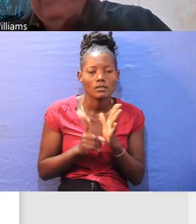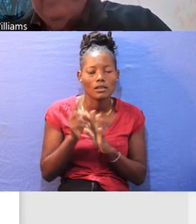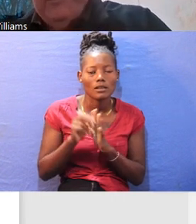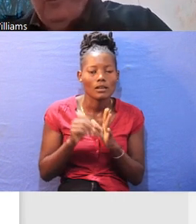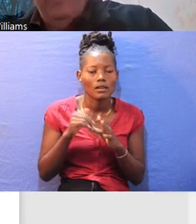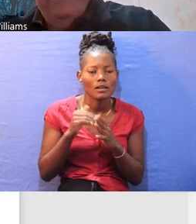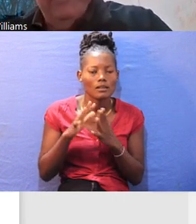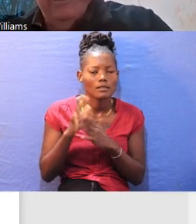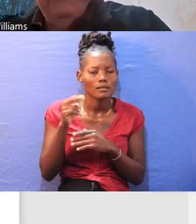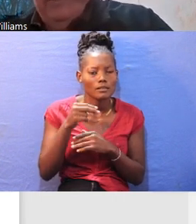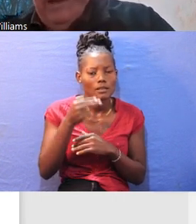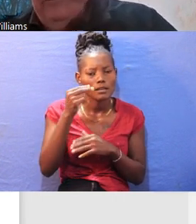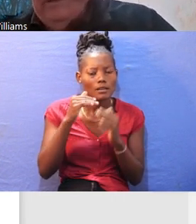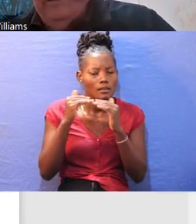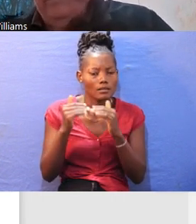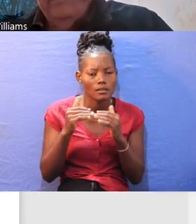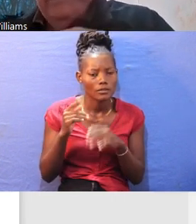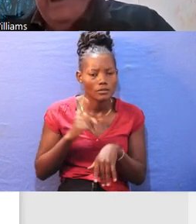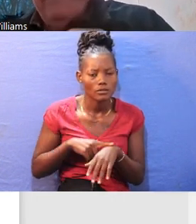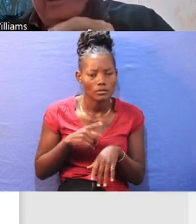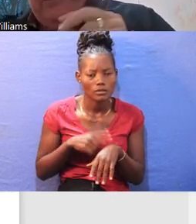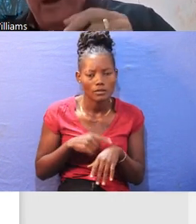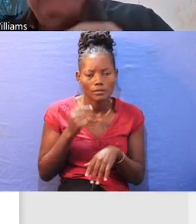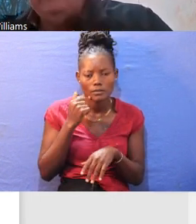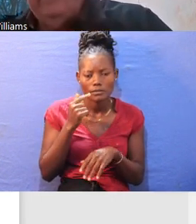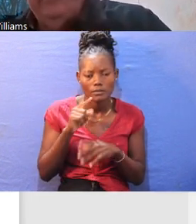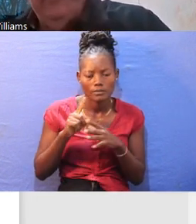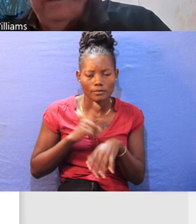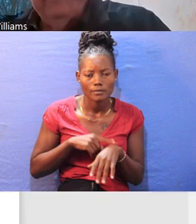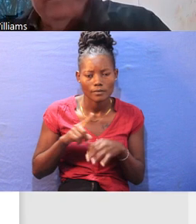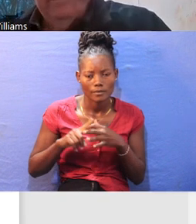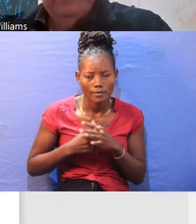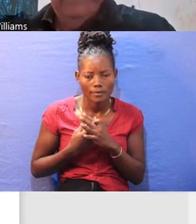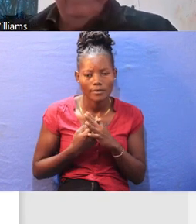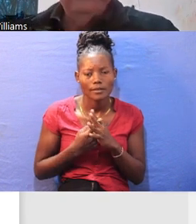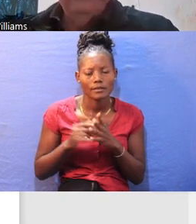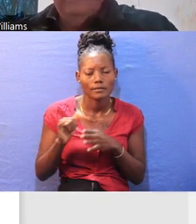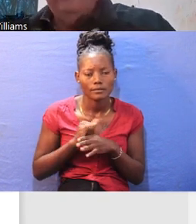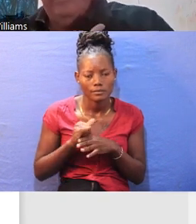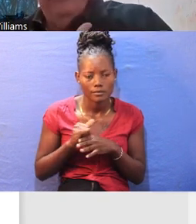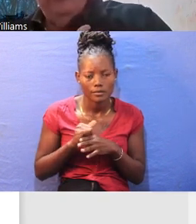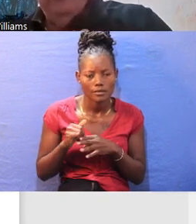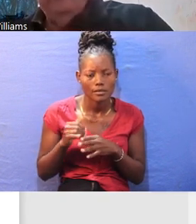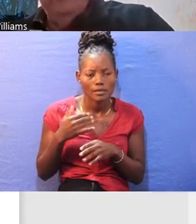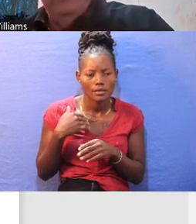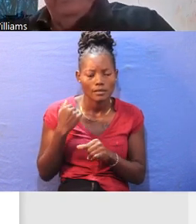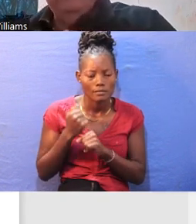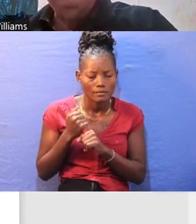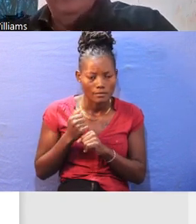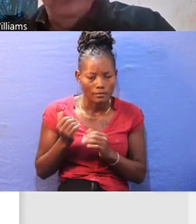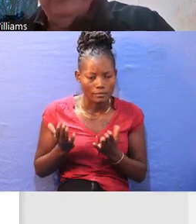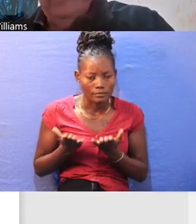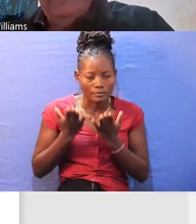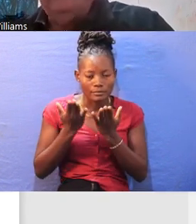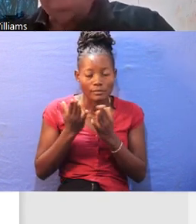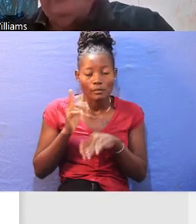his squat level up when I was a beginner, I saw immediate improvement. Now, as I improved, as I